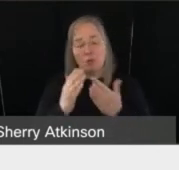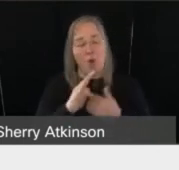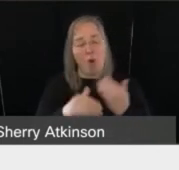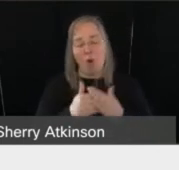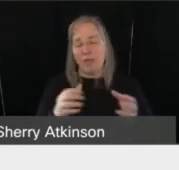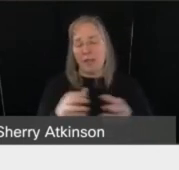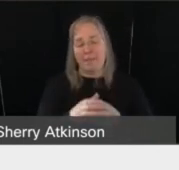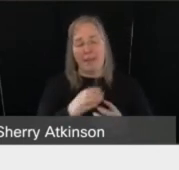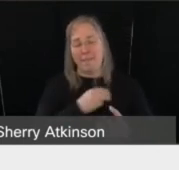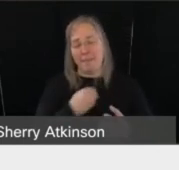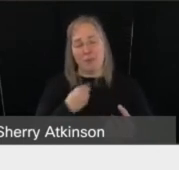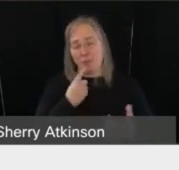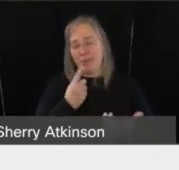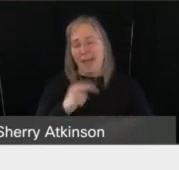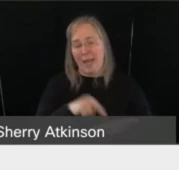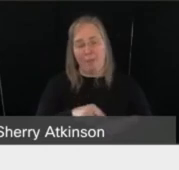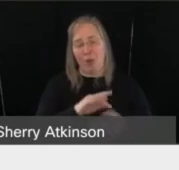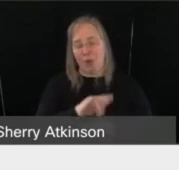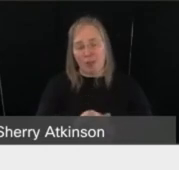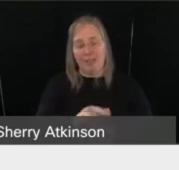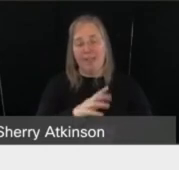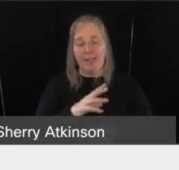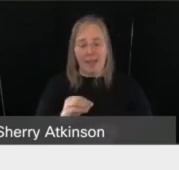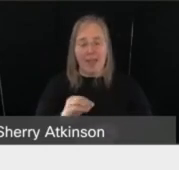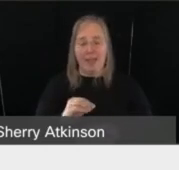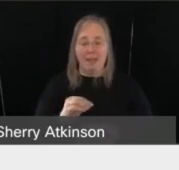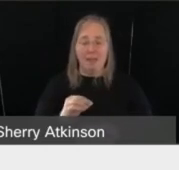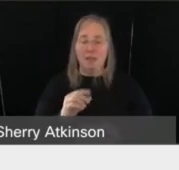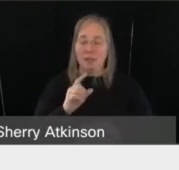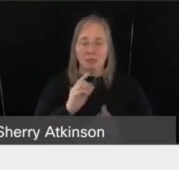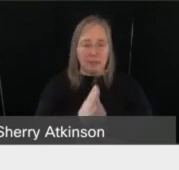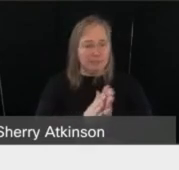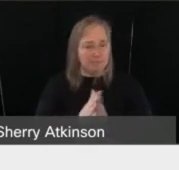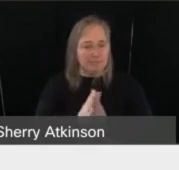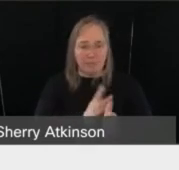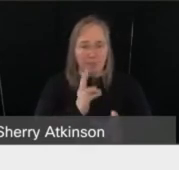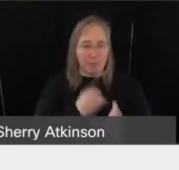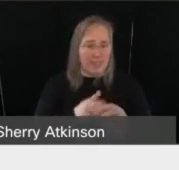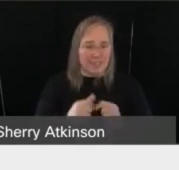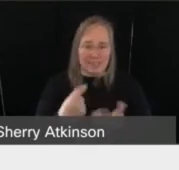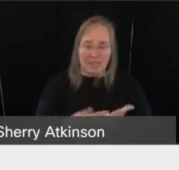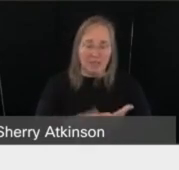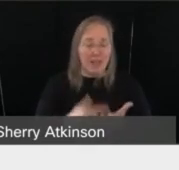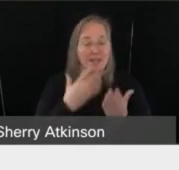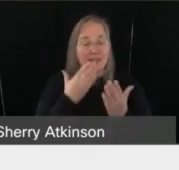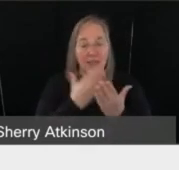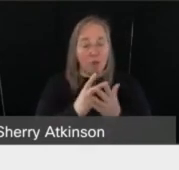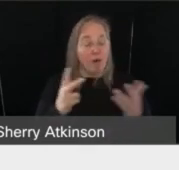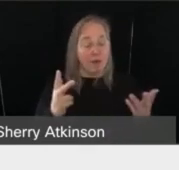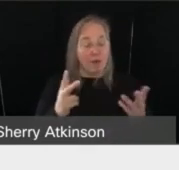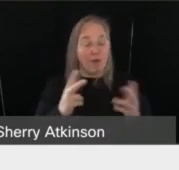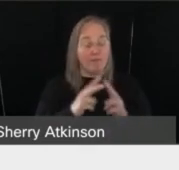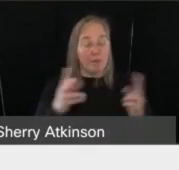there early and to review and participate in the discussion. Thank you all very much. See you next week.